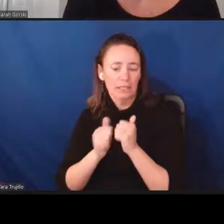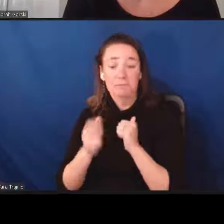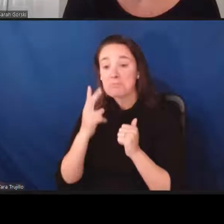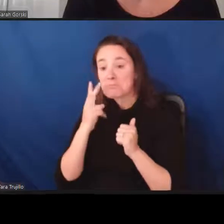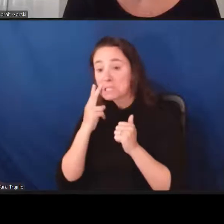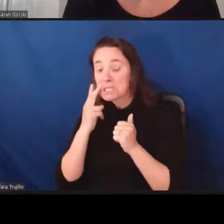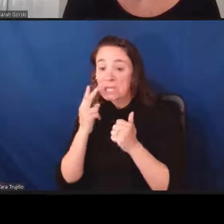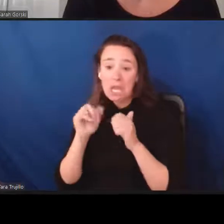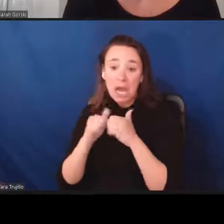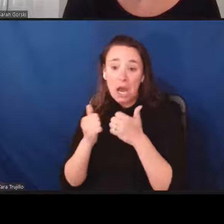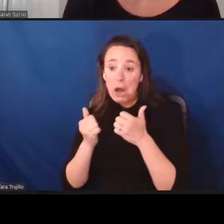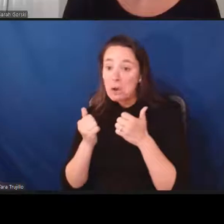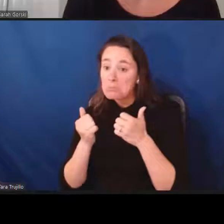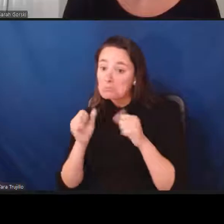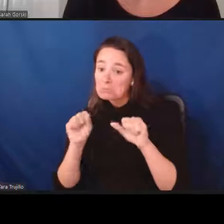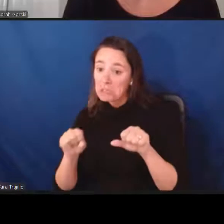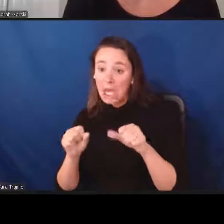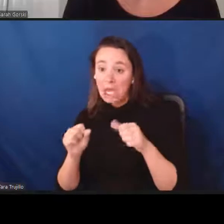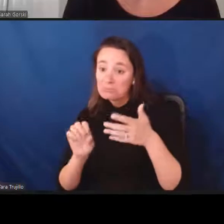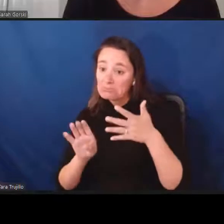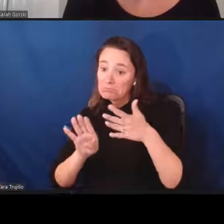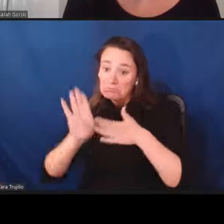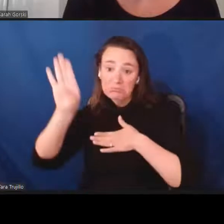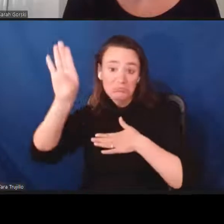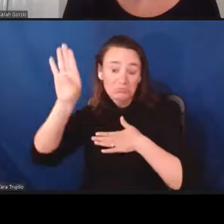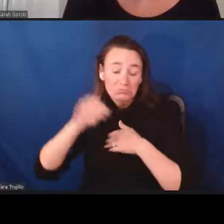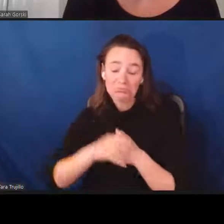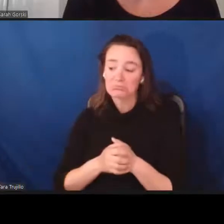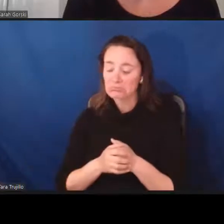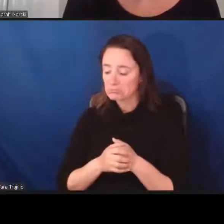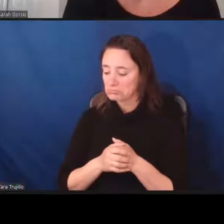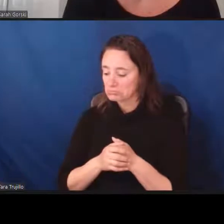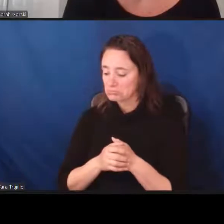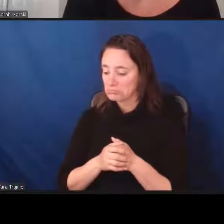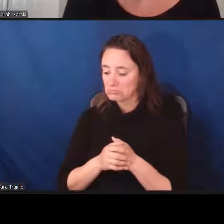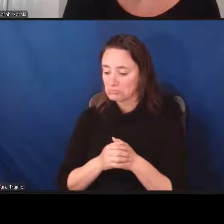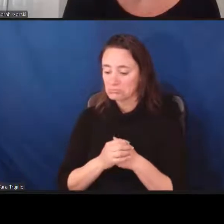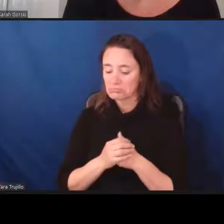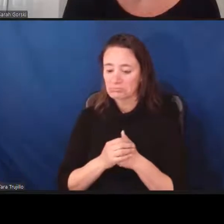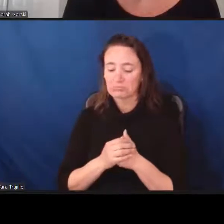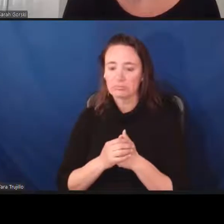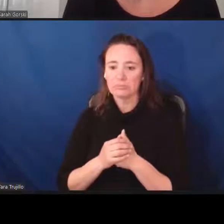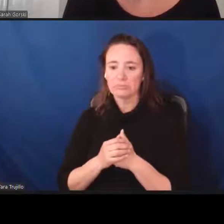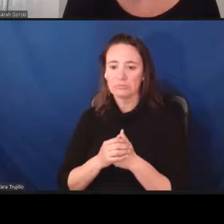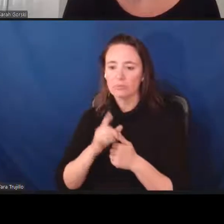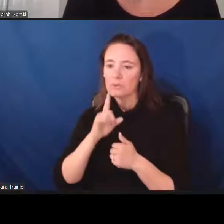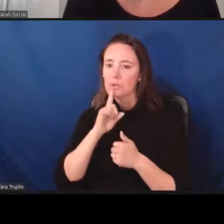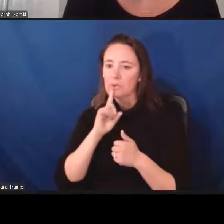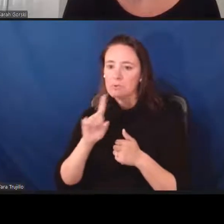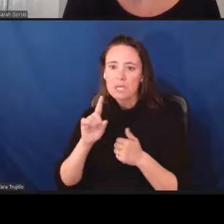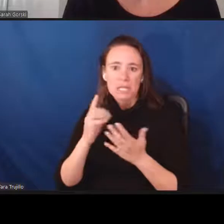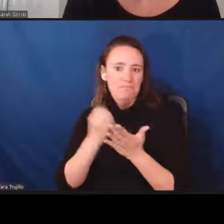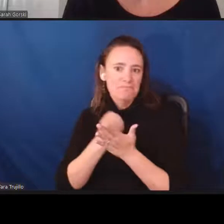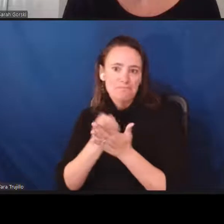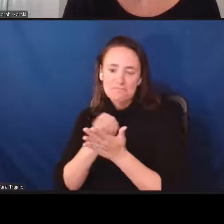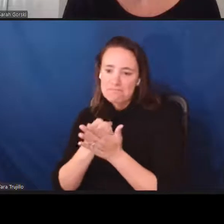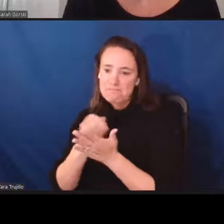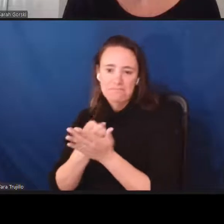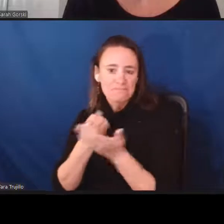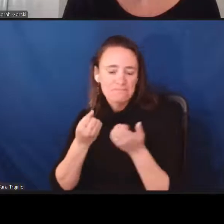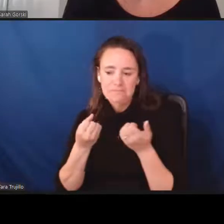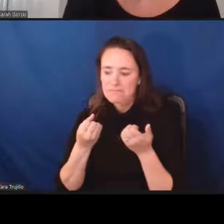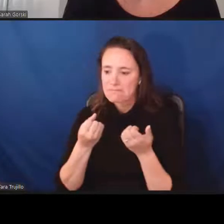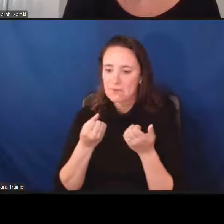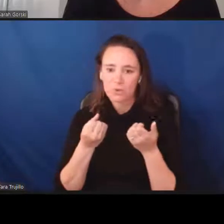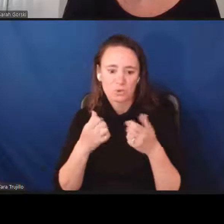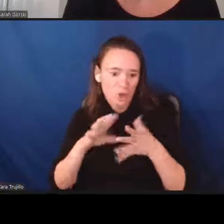go. So I really, took every opportunity to learn, to